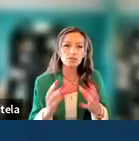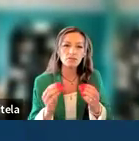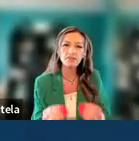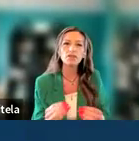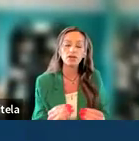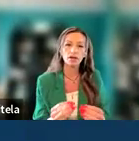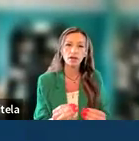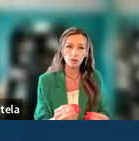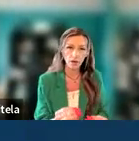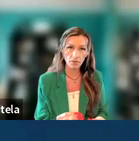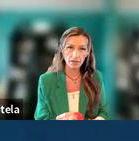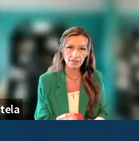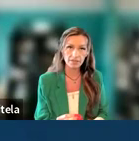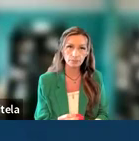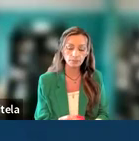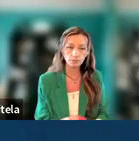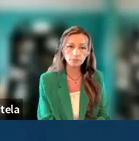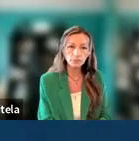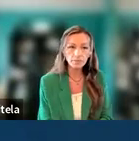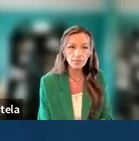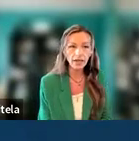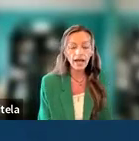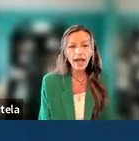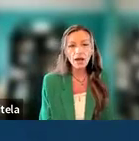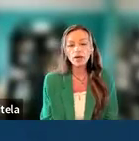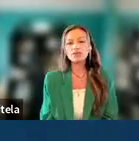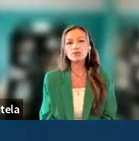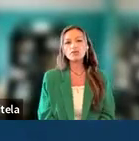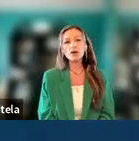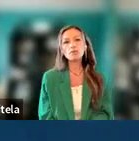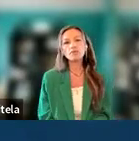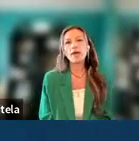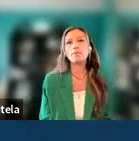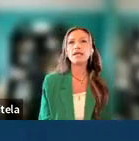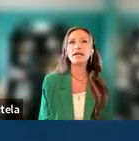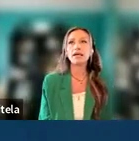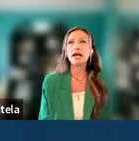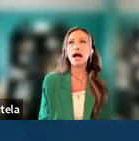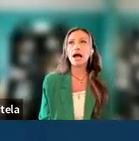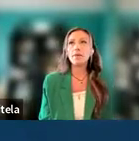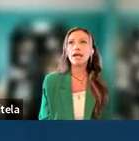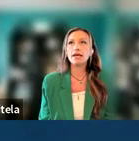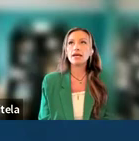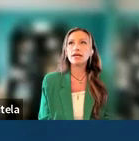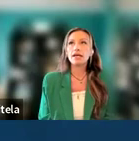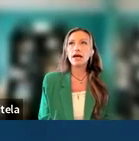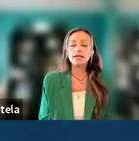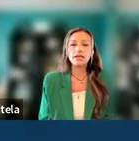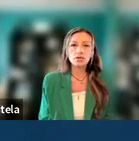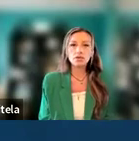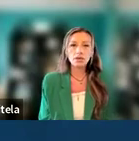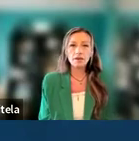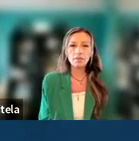so much fear around this. And when I drove home from that meeting, I made